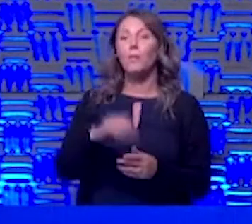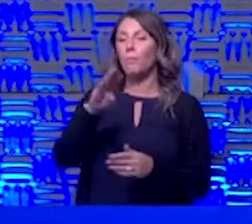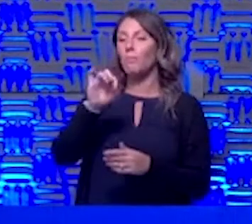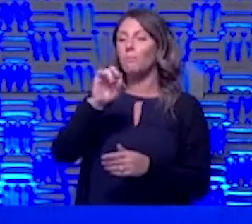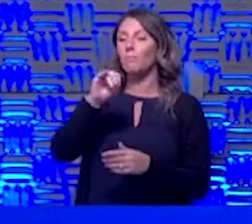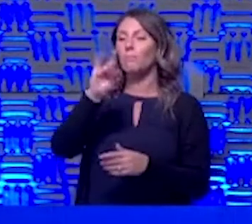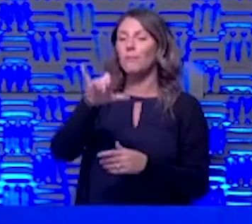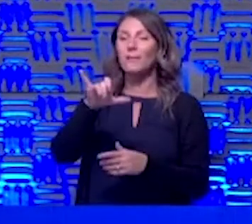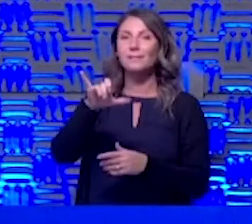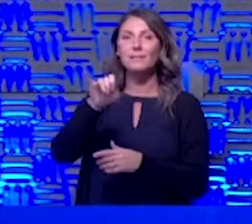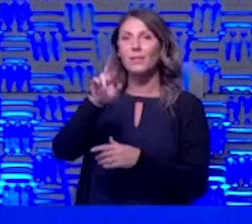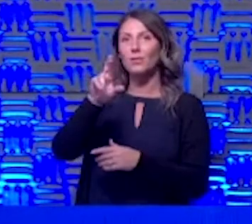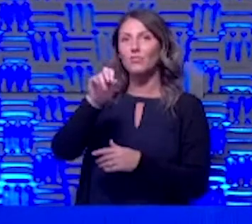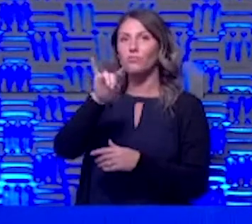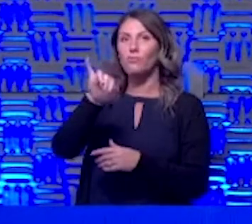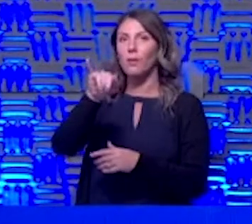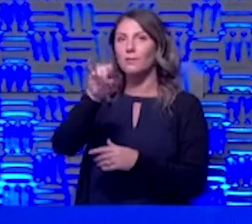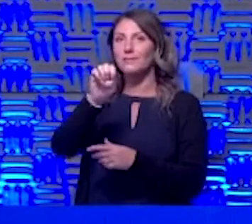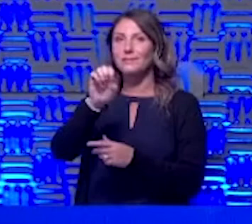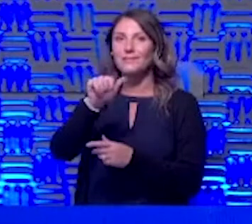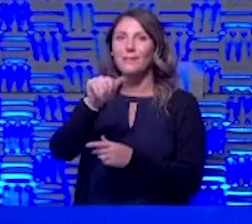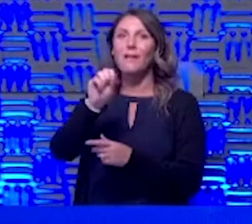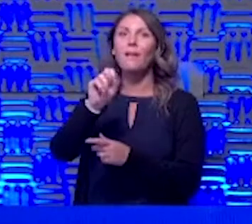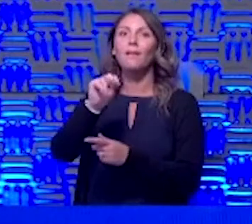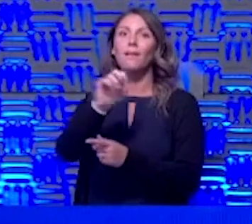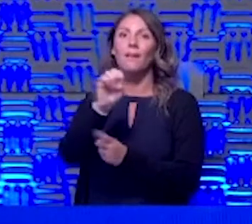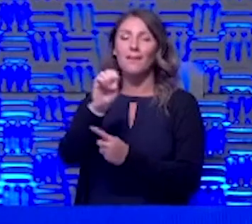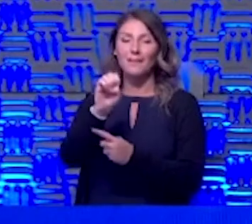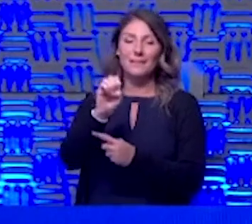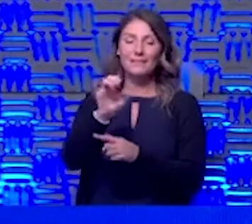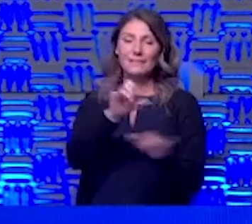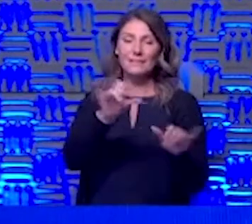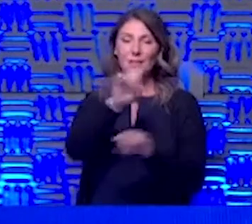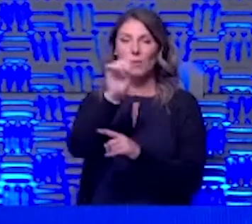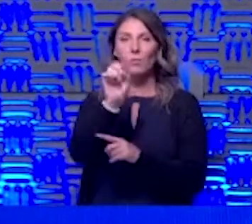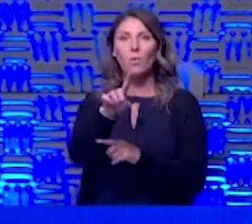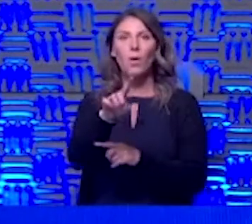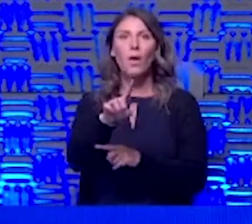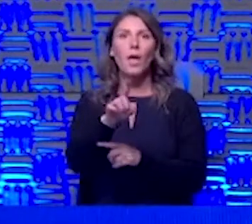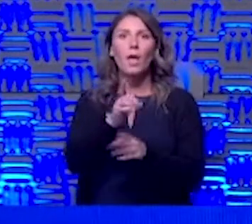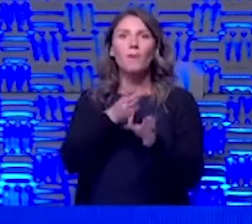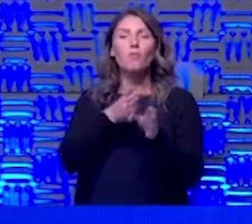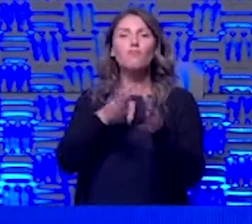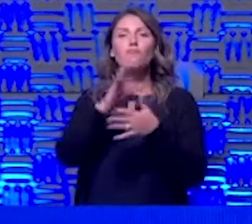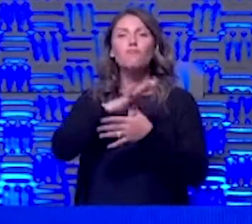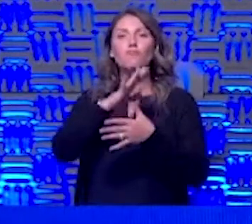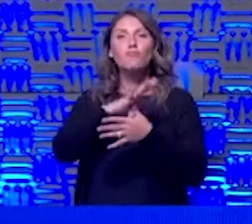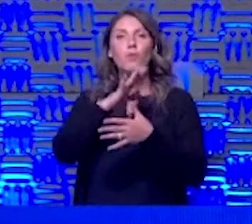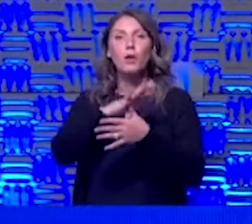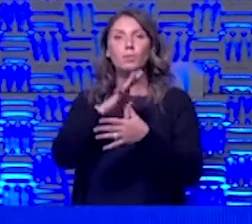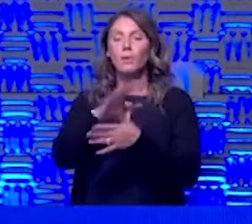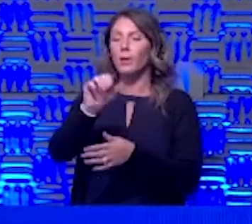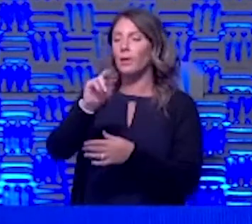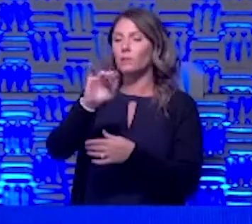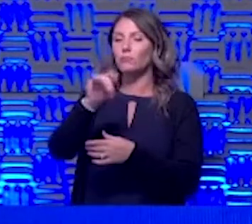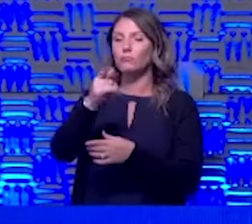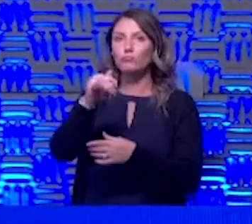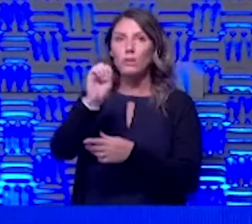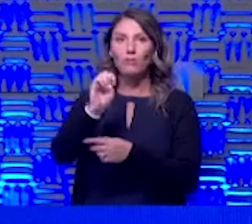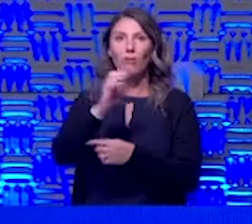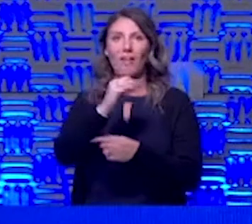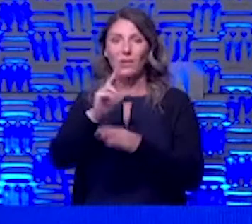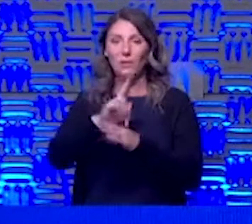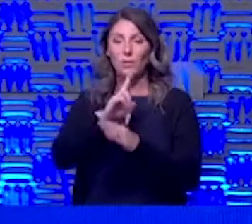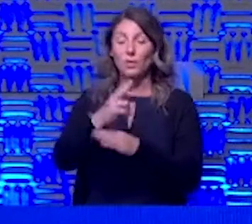same question, because they have the same health issue. She said, I have a primary adrenal insufficiency and I'm on hydrocortisone daily to keep